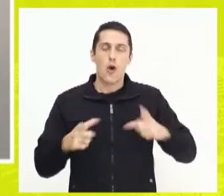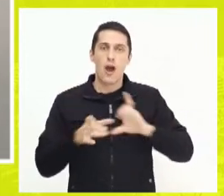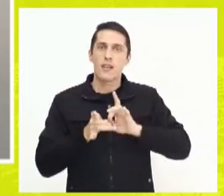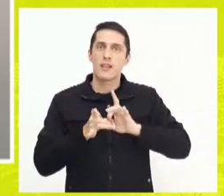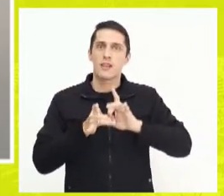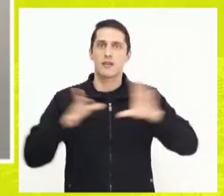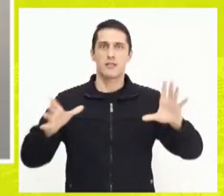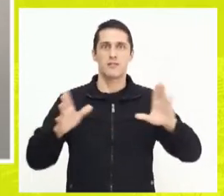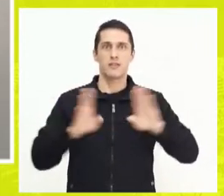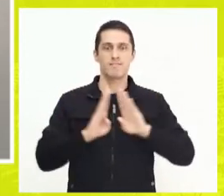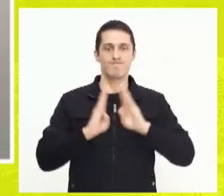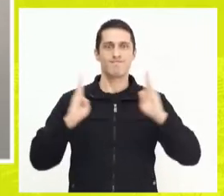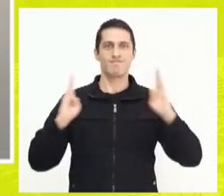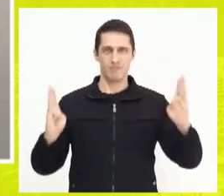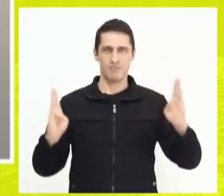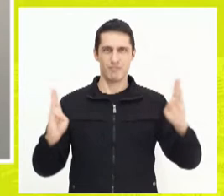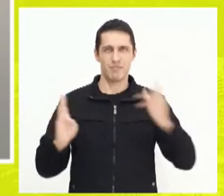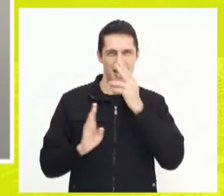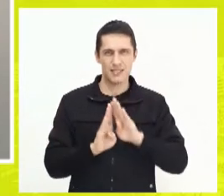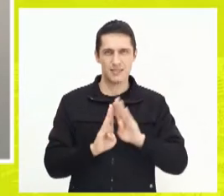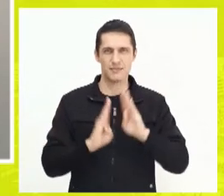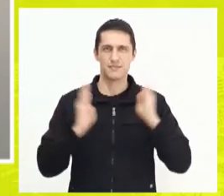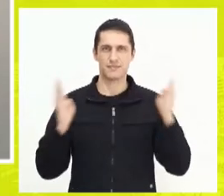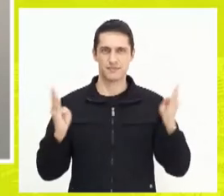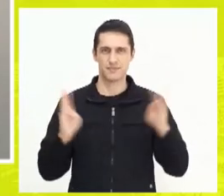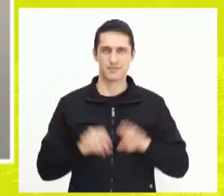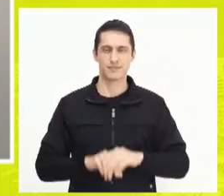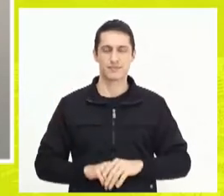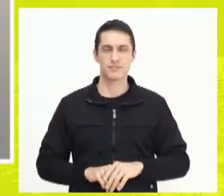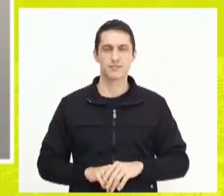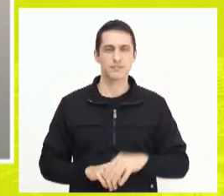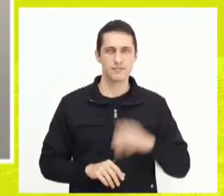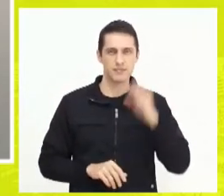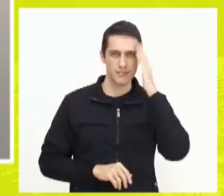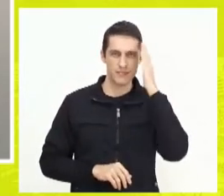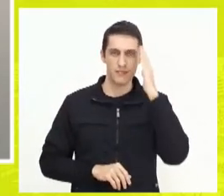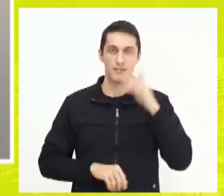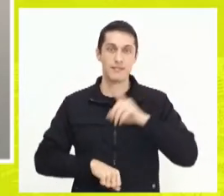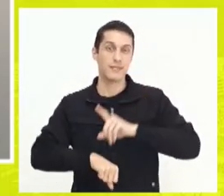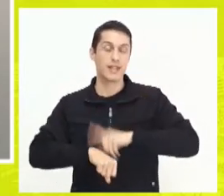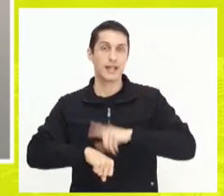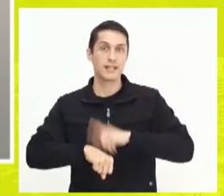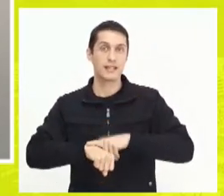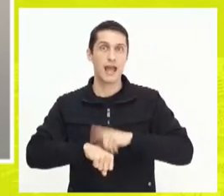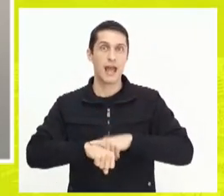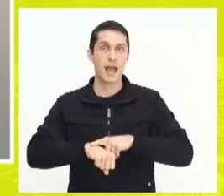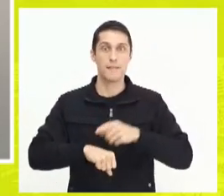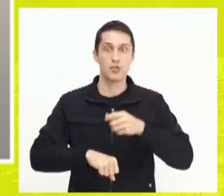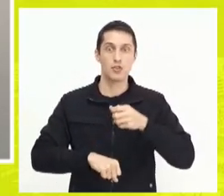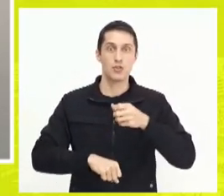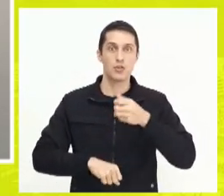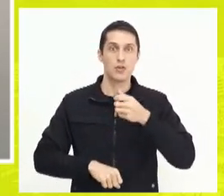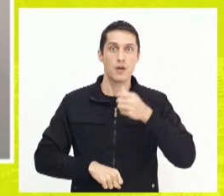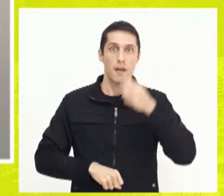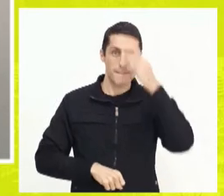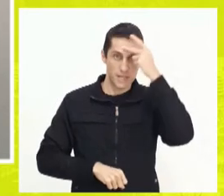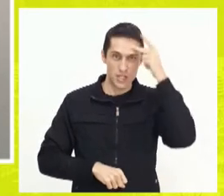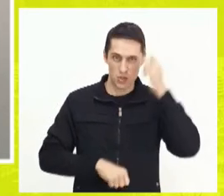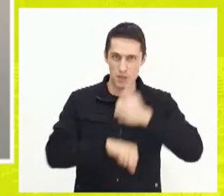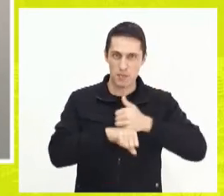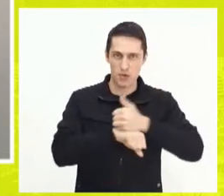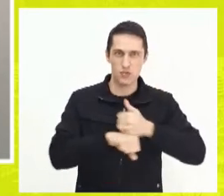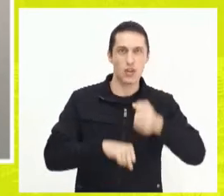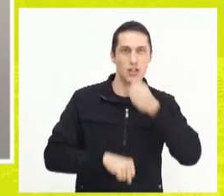of opening actual opening the the you know we're always really